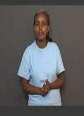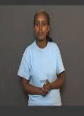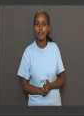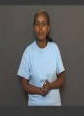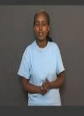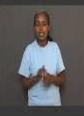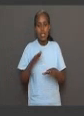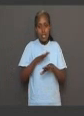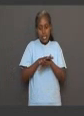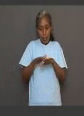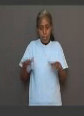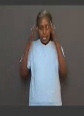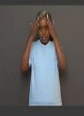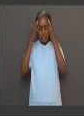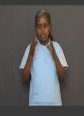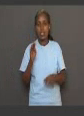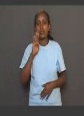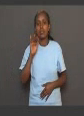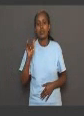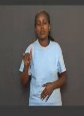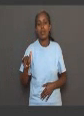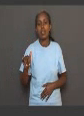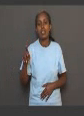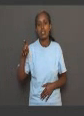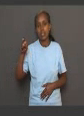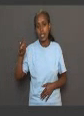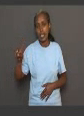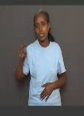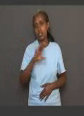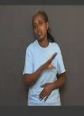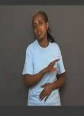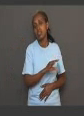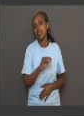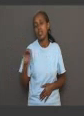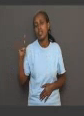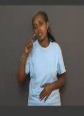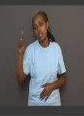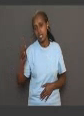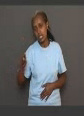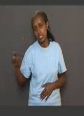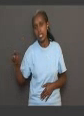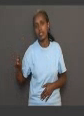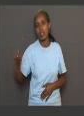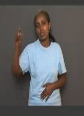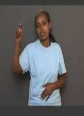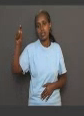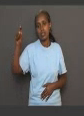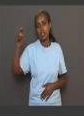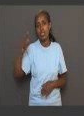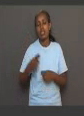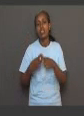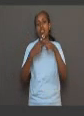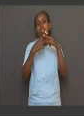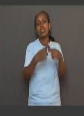The plane determined by the x and z-axis is